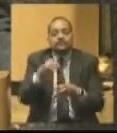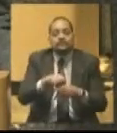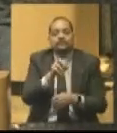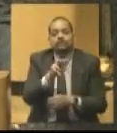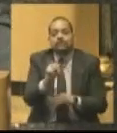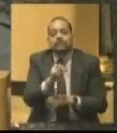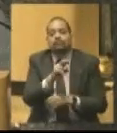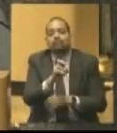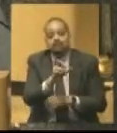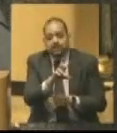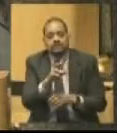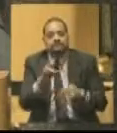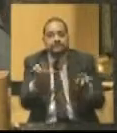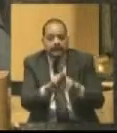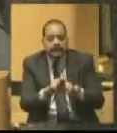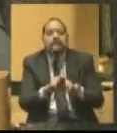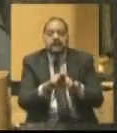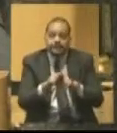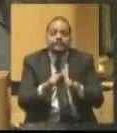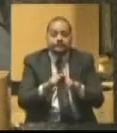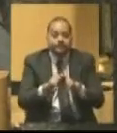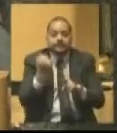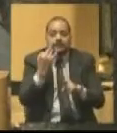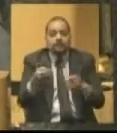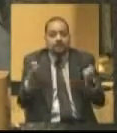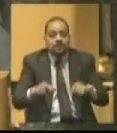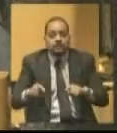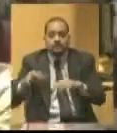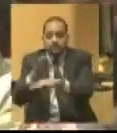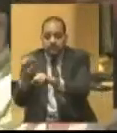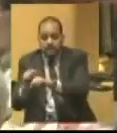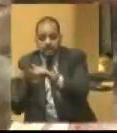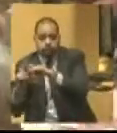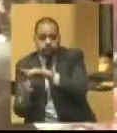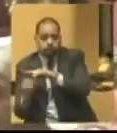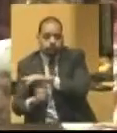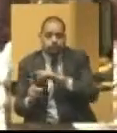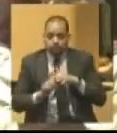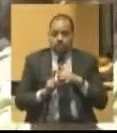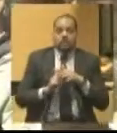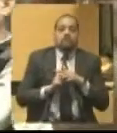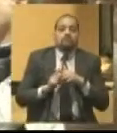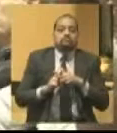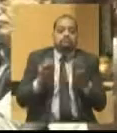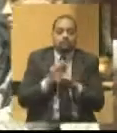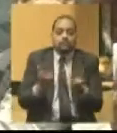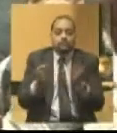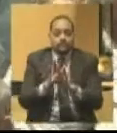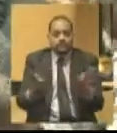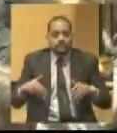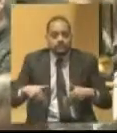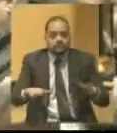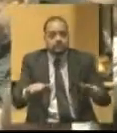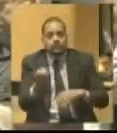orders. All slaves who came within his lines were emancipated. Loyal masters might someday be compensated, McClellan explained, but